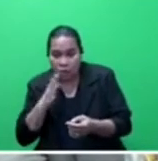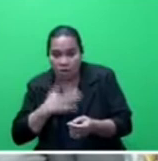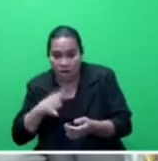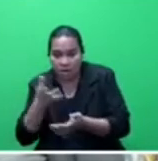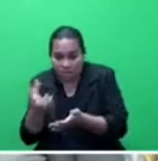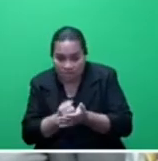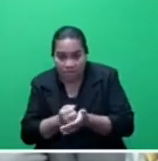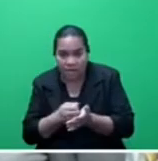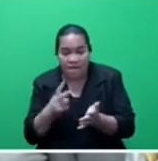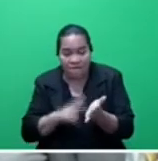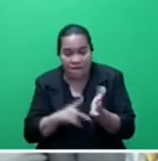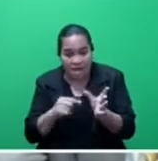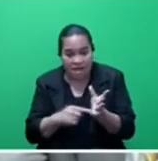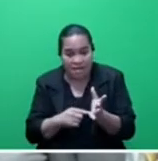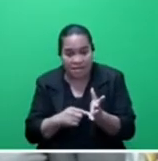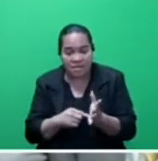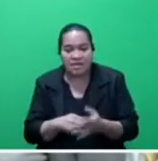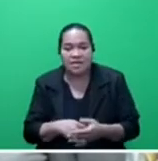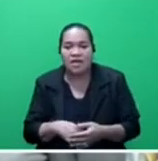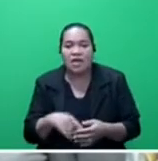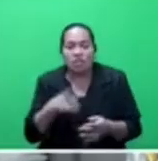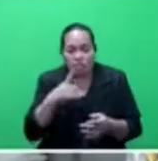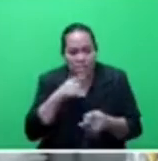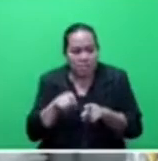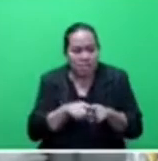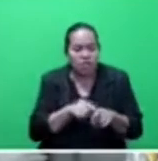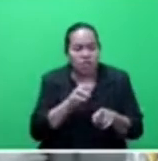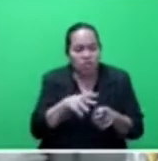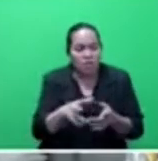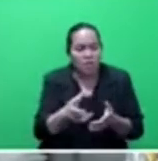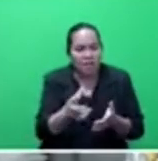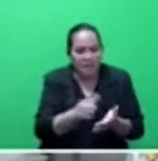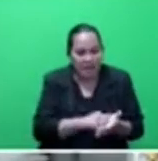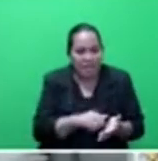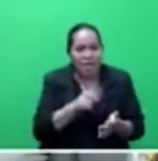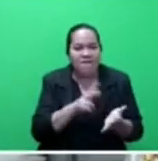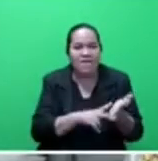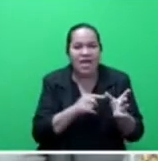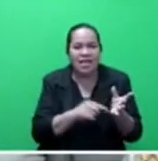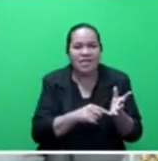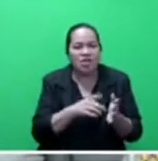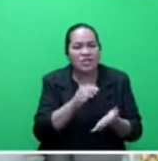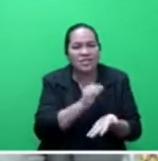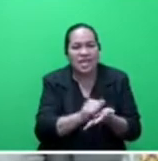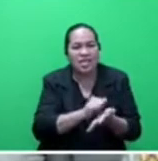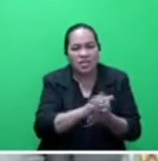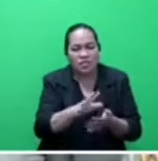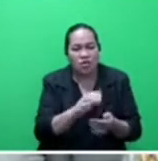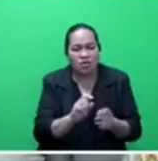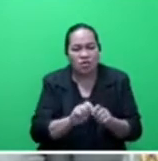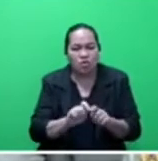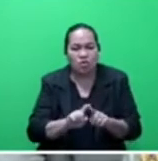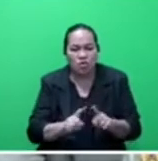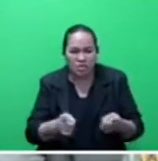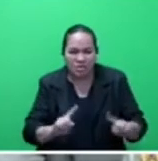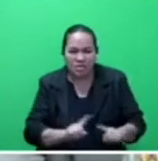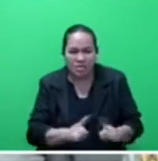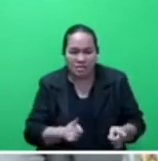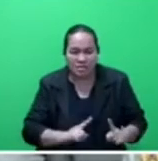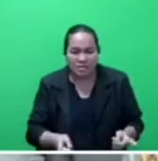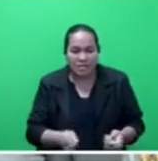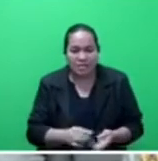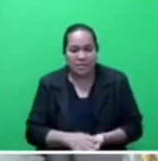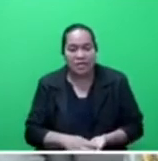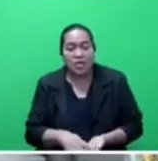you will declare VAT on sales of those goods. Section 23(9) had allowed those claiming VAT on their